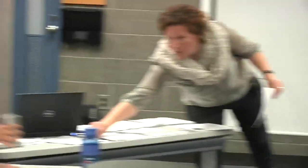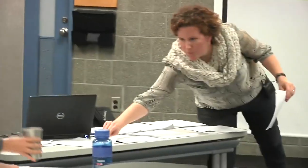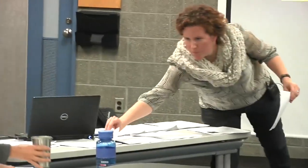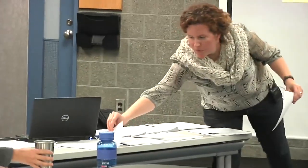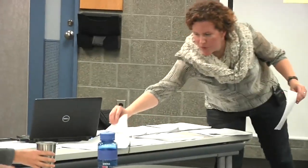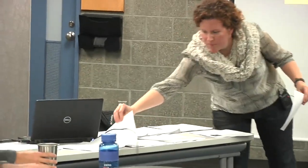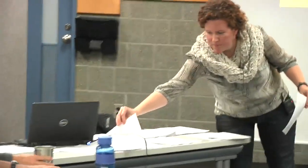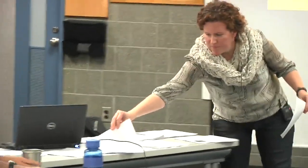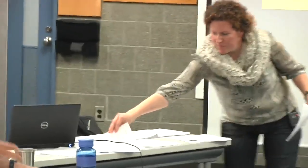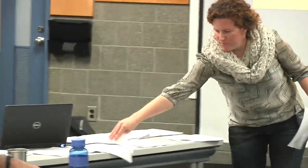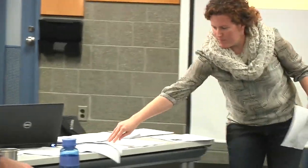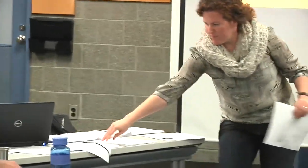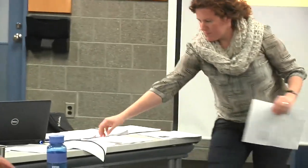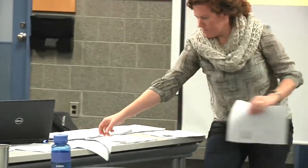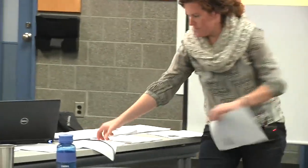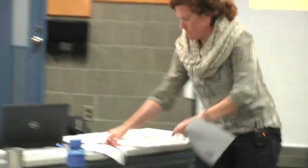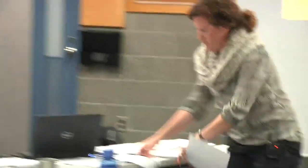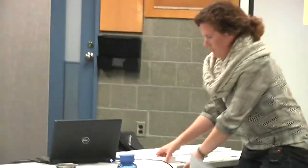Oh.